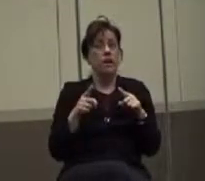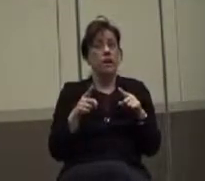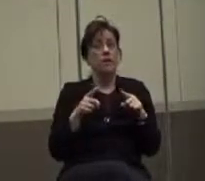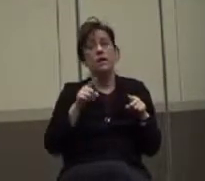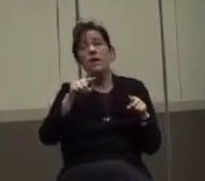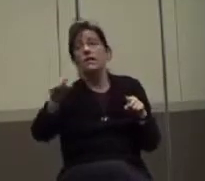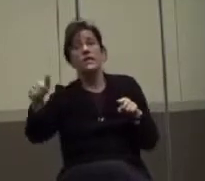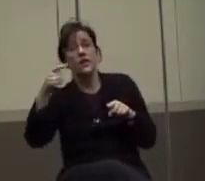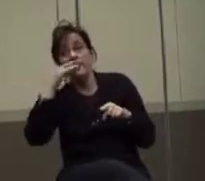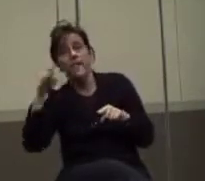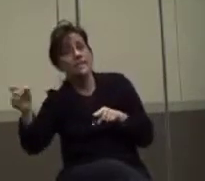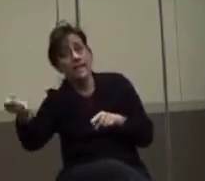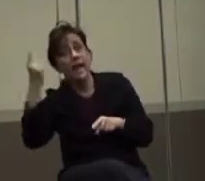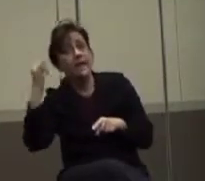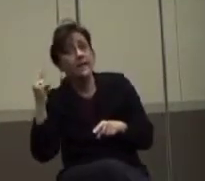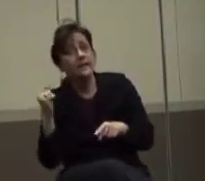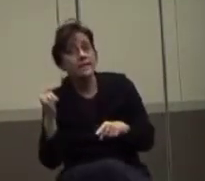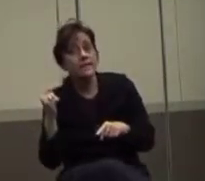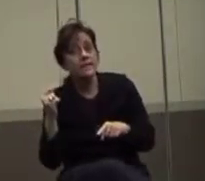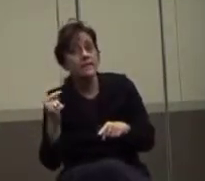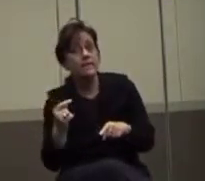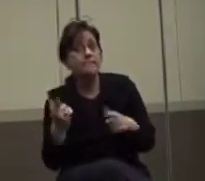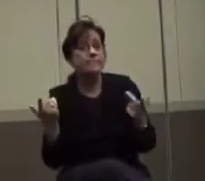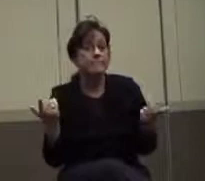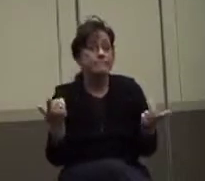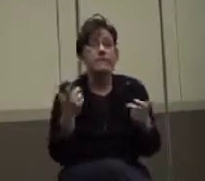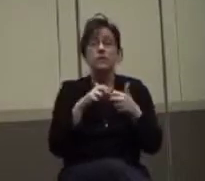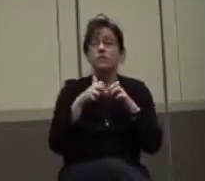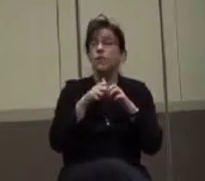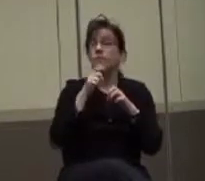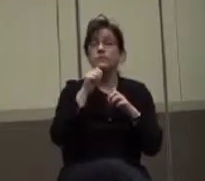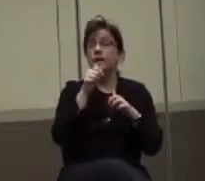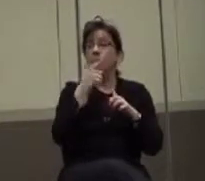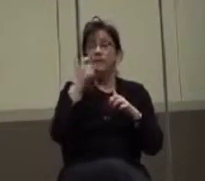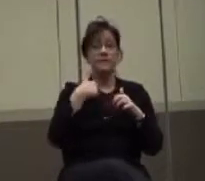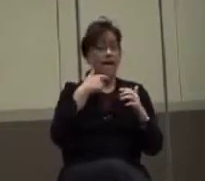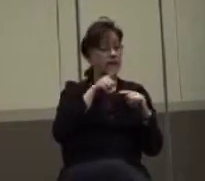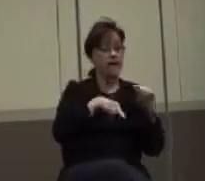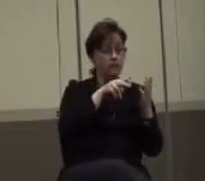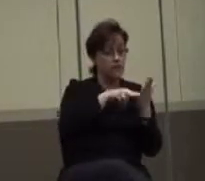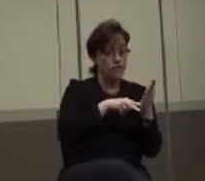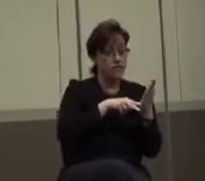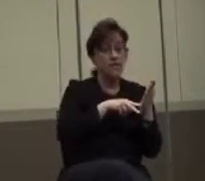class. The problem isn't that I can't read, the problem is that all of you can.